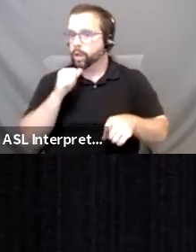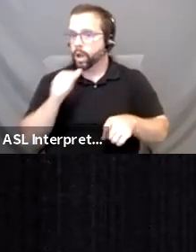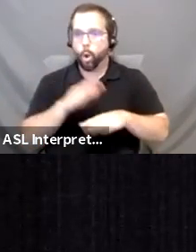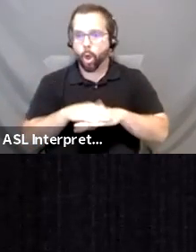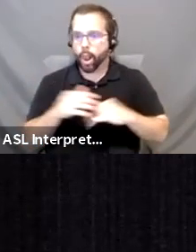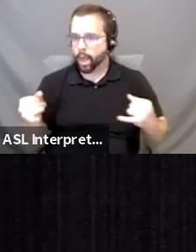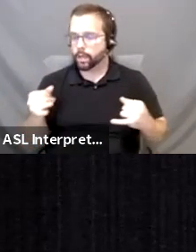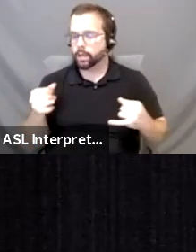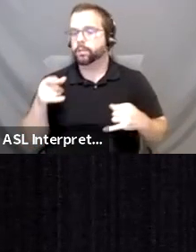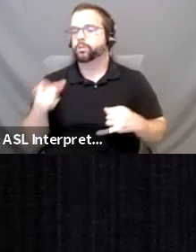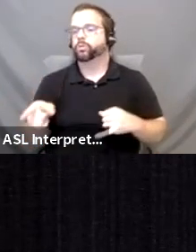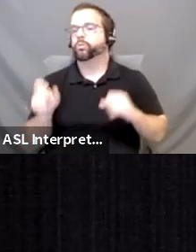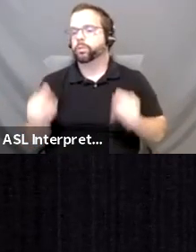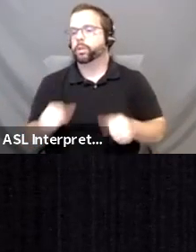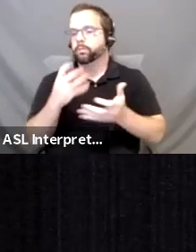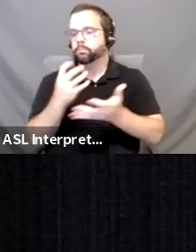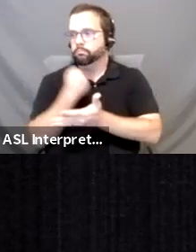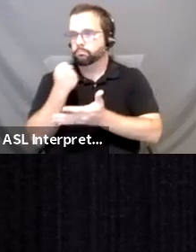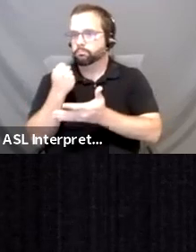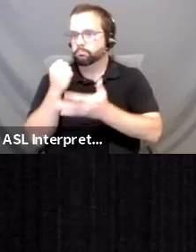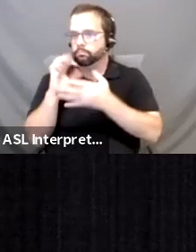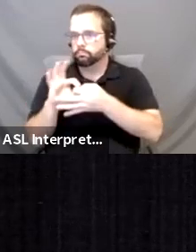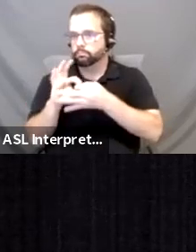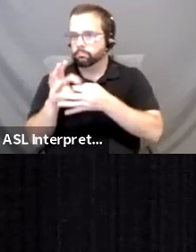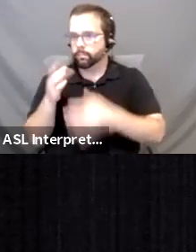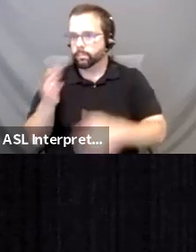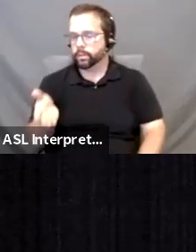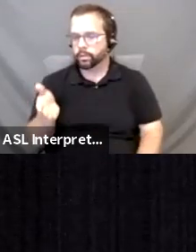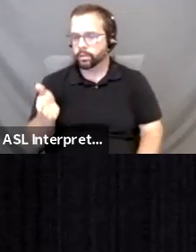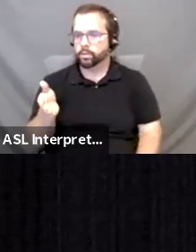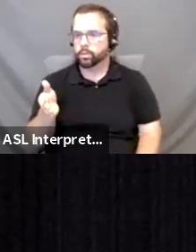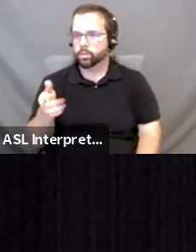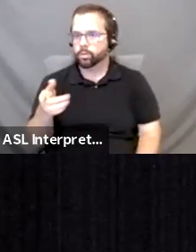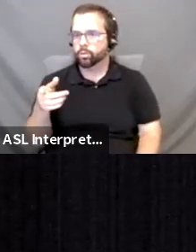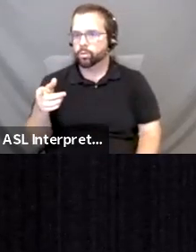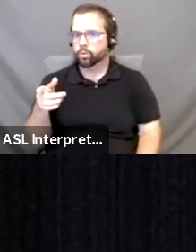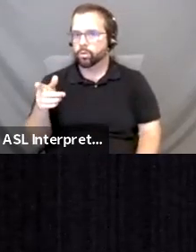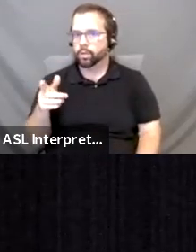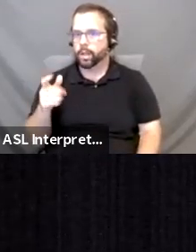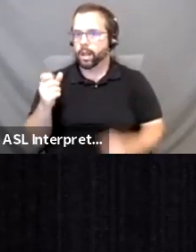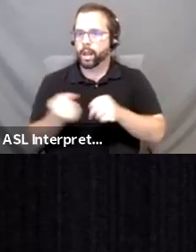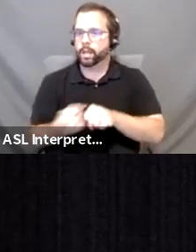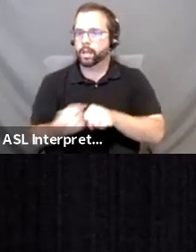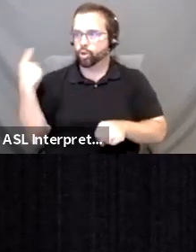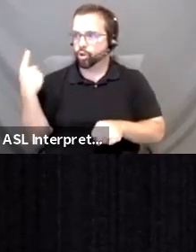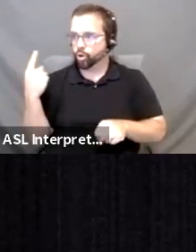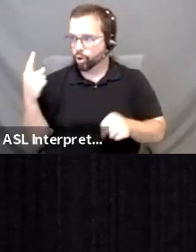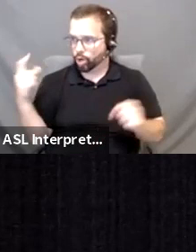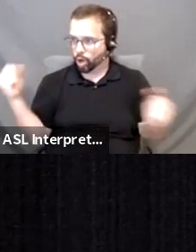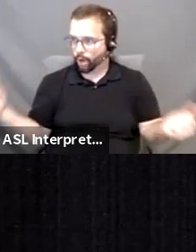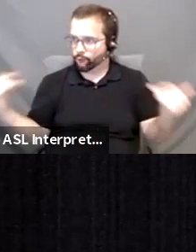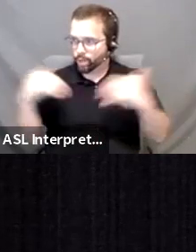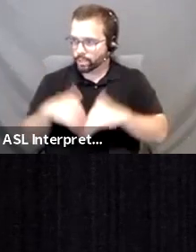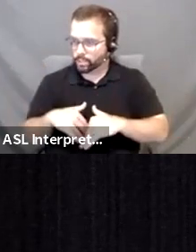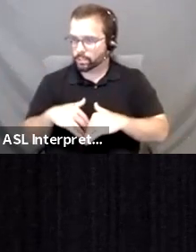the platforms we've talked about. We used that during our conference. If you came to our conference last year, that was kind of like outside